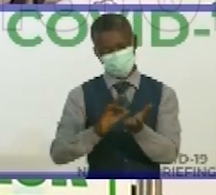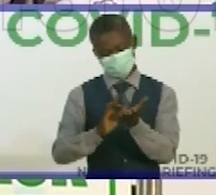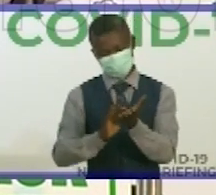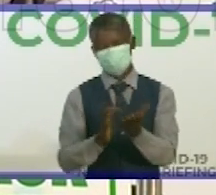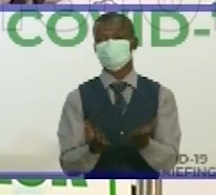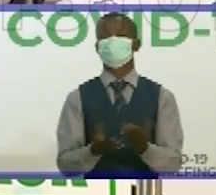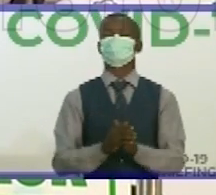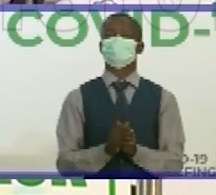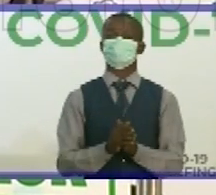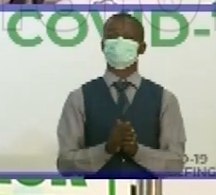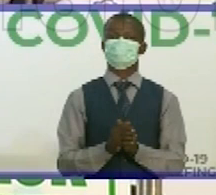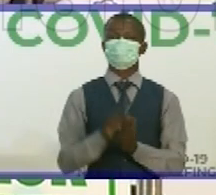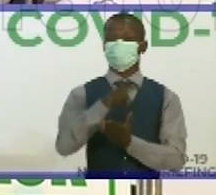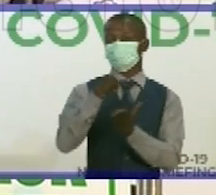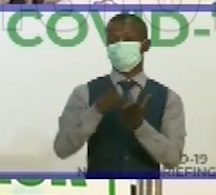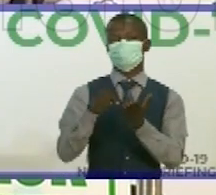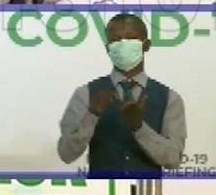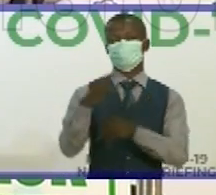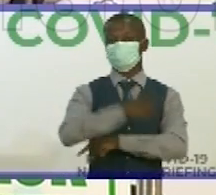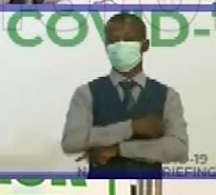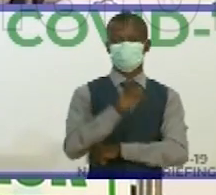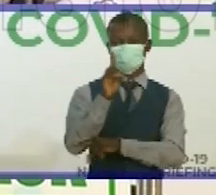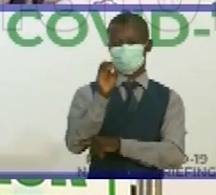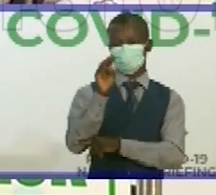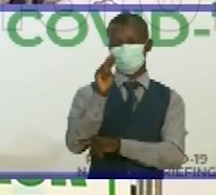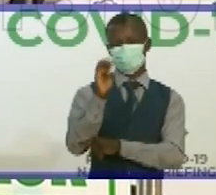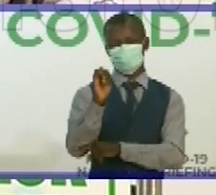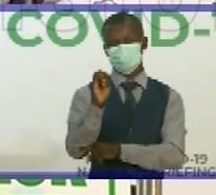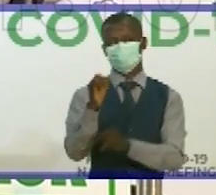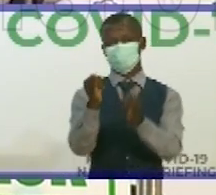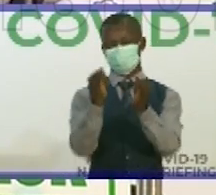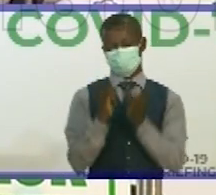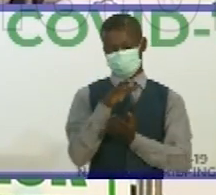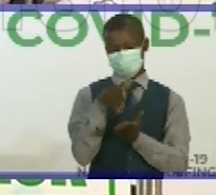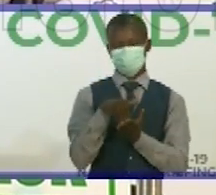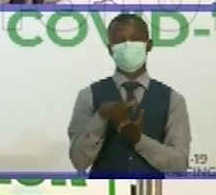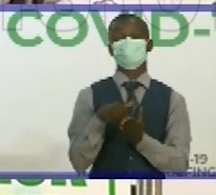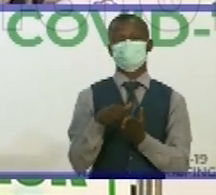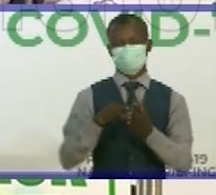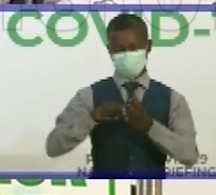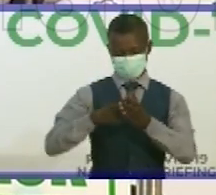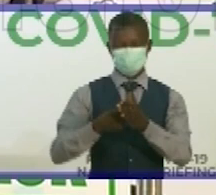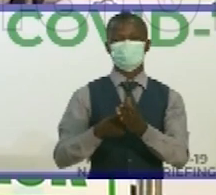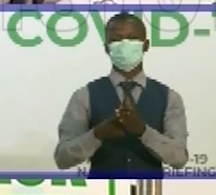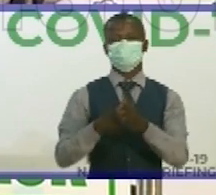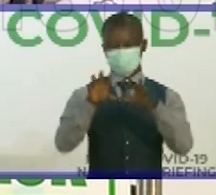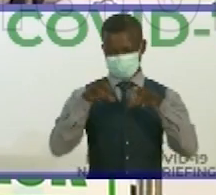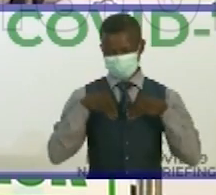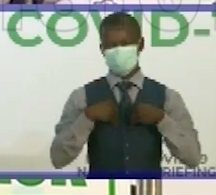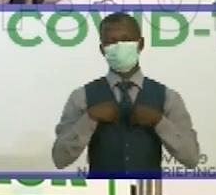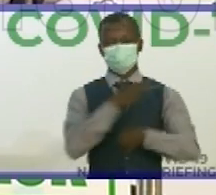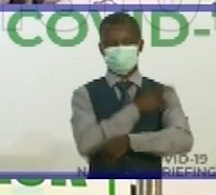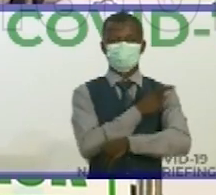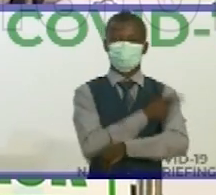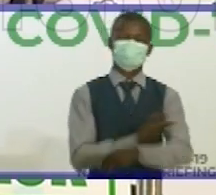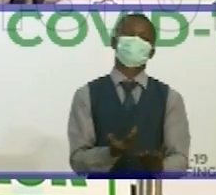The Disney Dome Isolation Center has finally started admitting COVID-19 patients, and it is the most